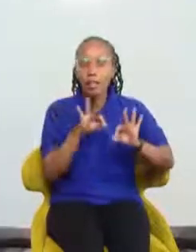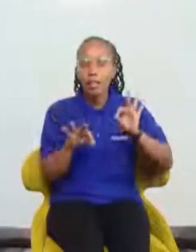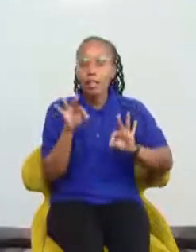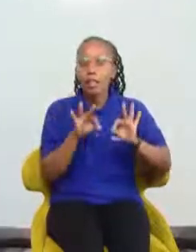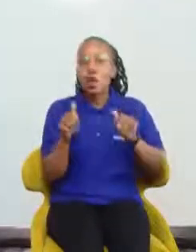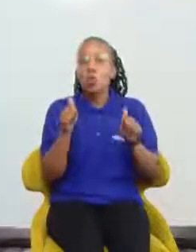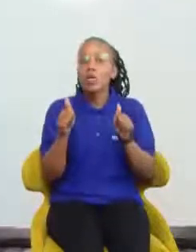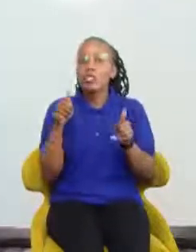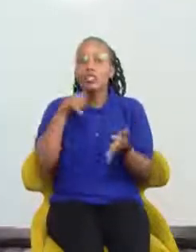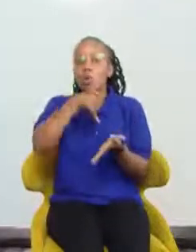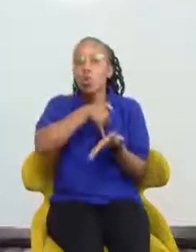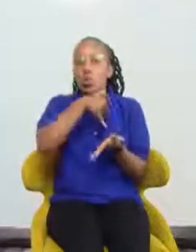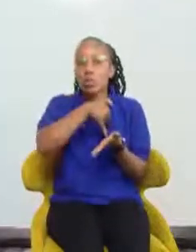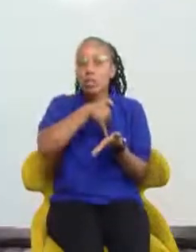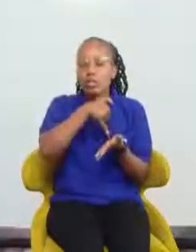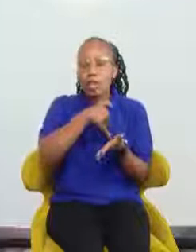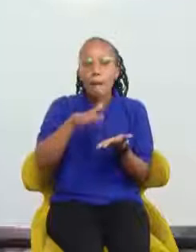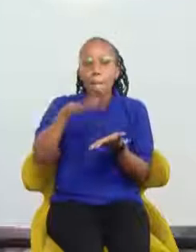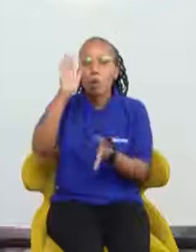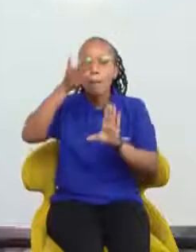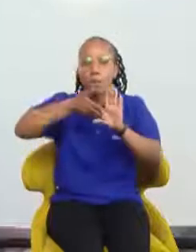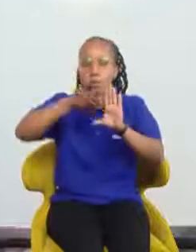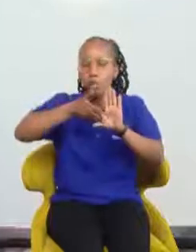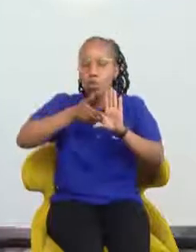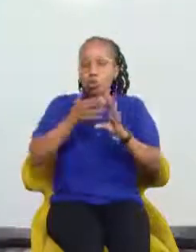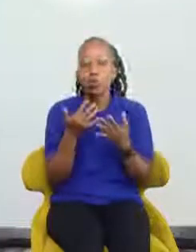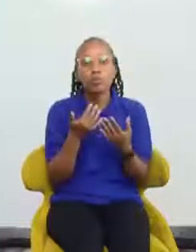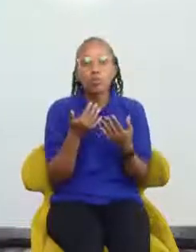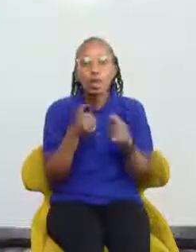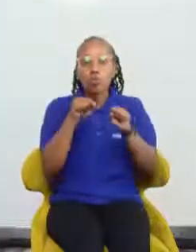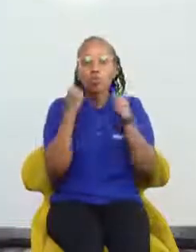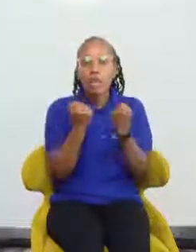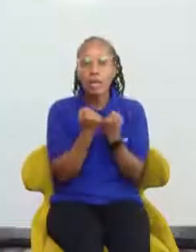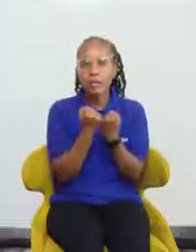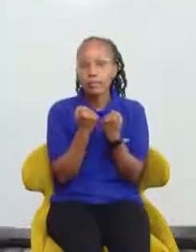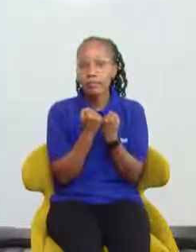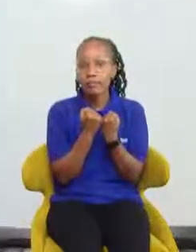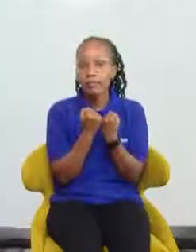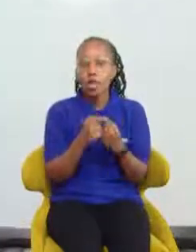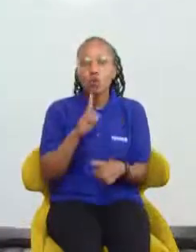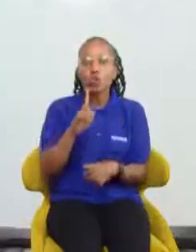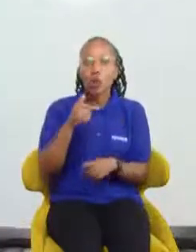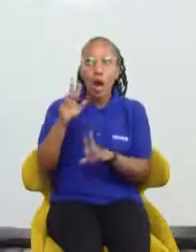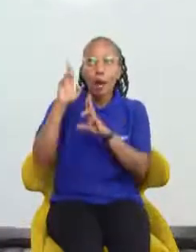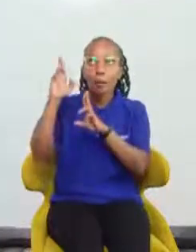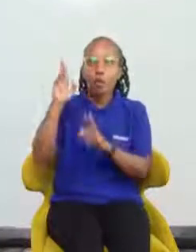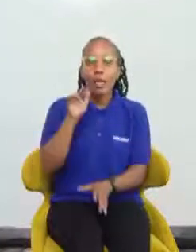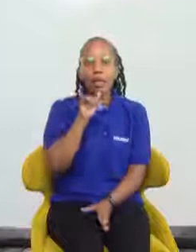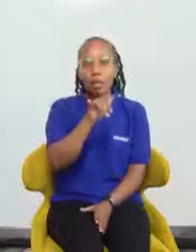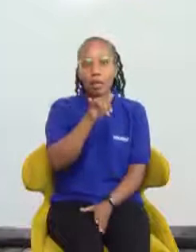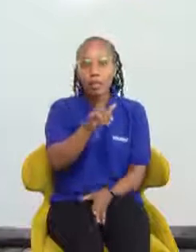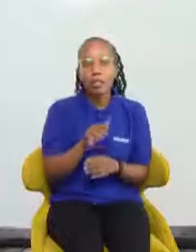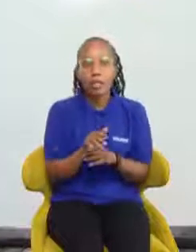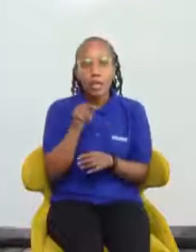which include more participation to society. So I'm hoping that